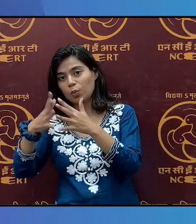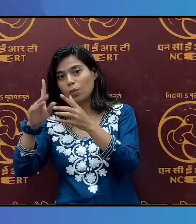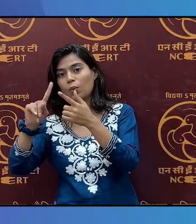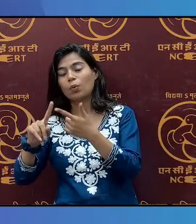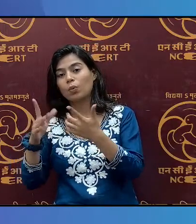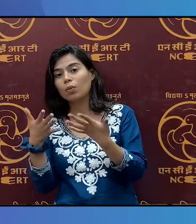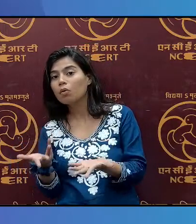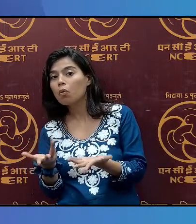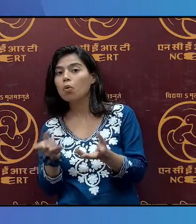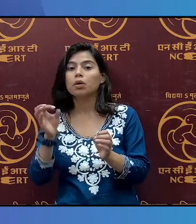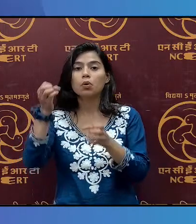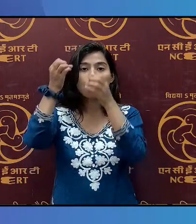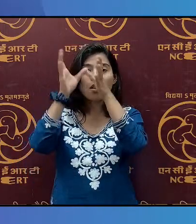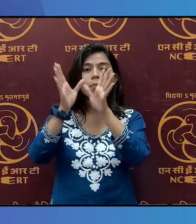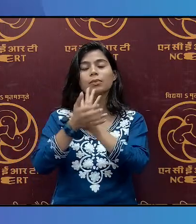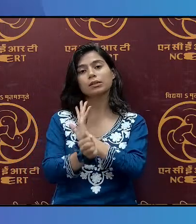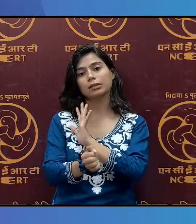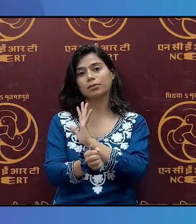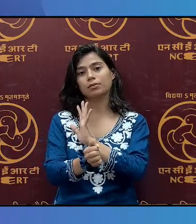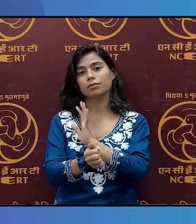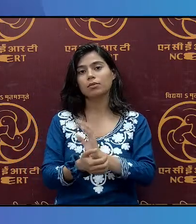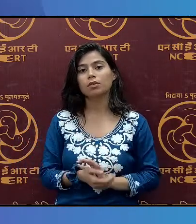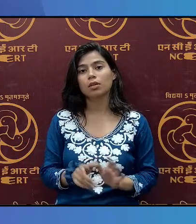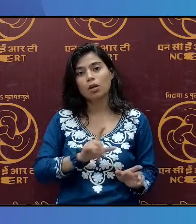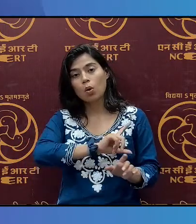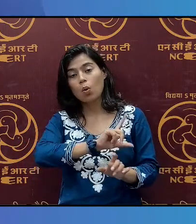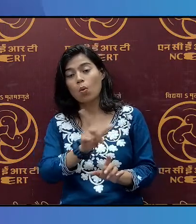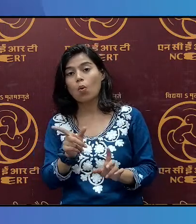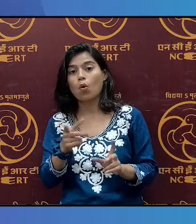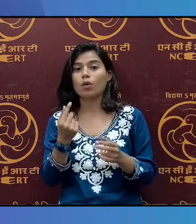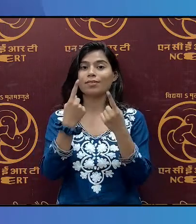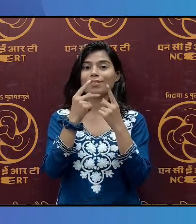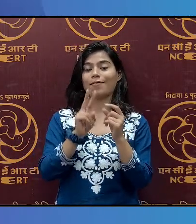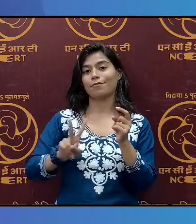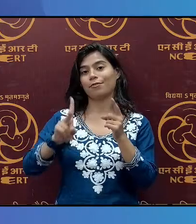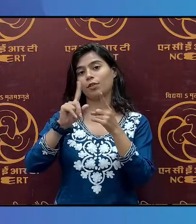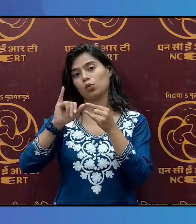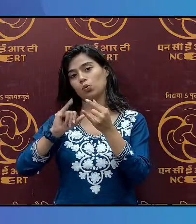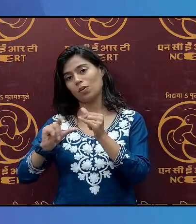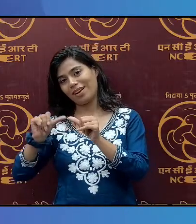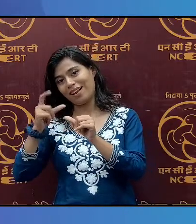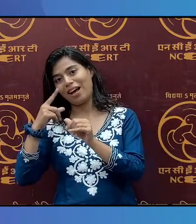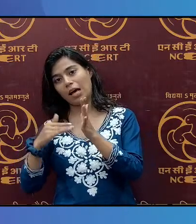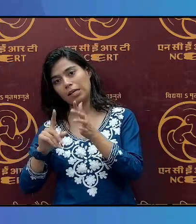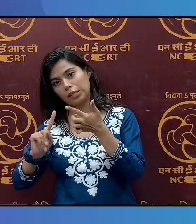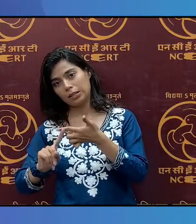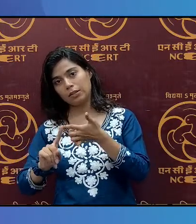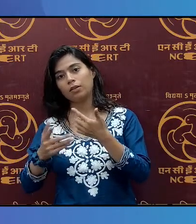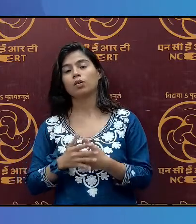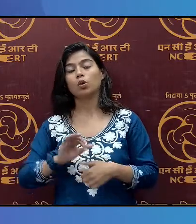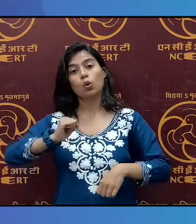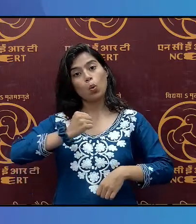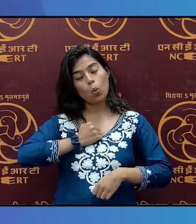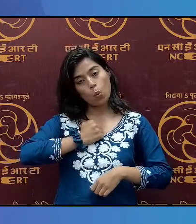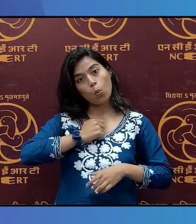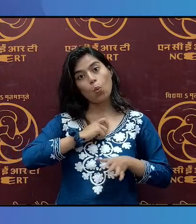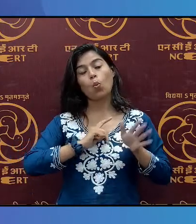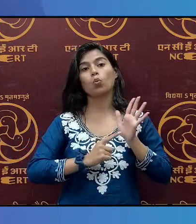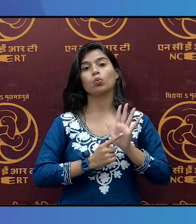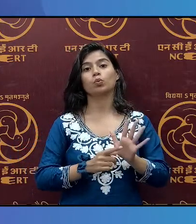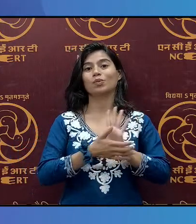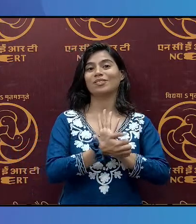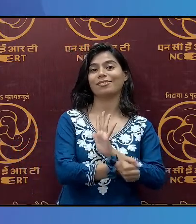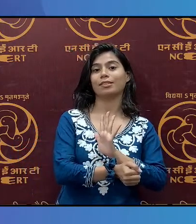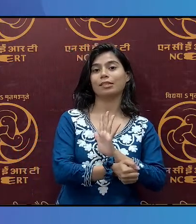and skills for me. So all these things are going to be visualized, and it will also help you to see your own performances at